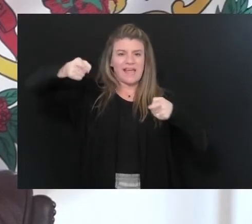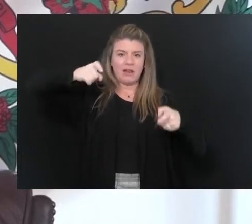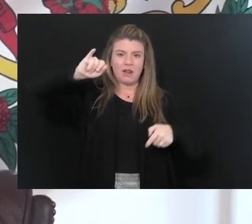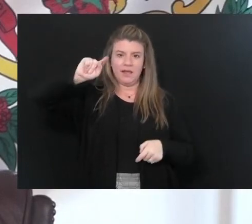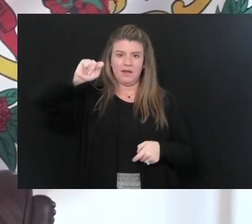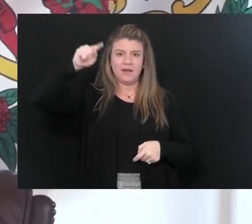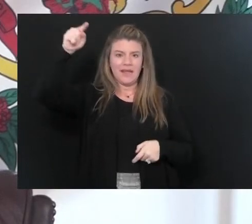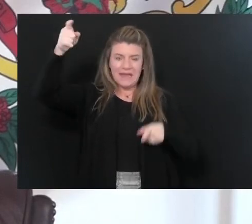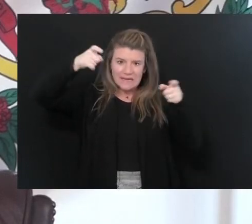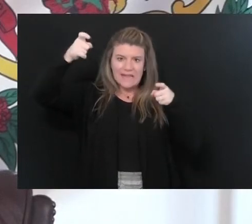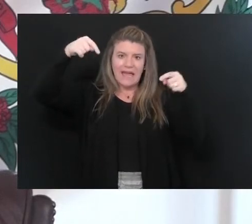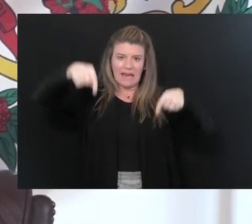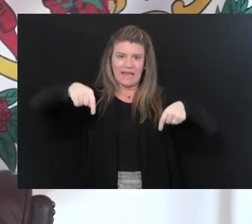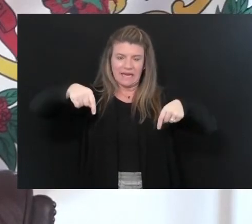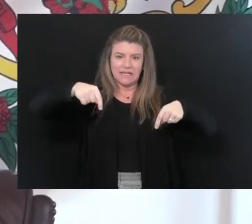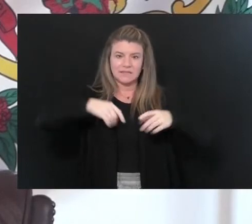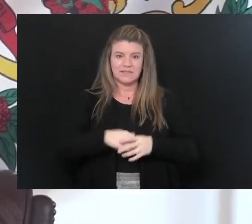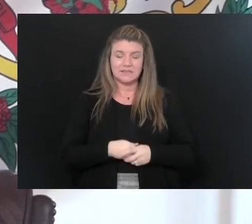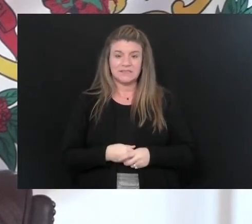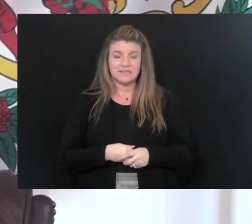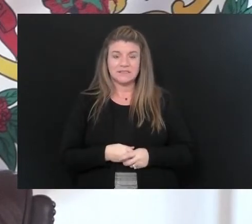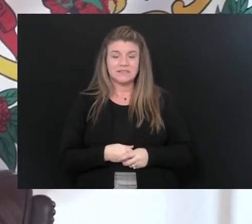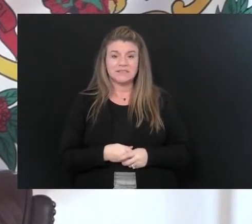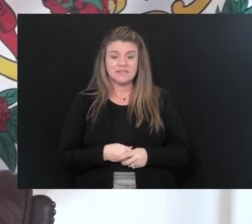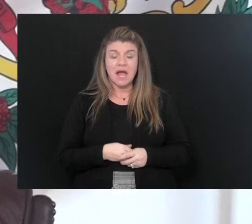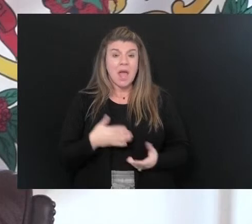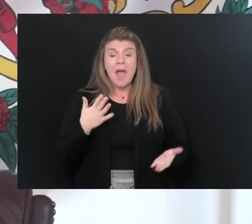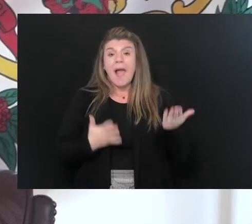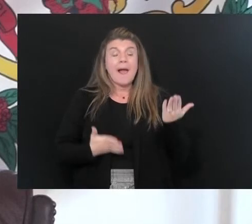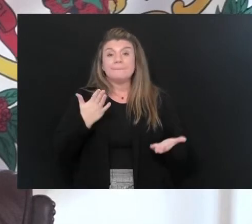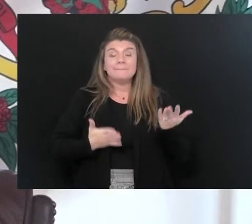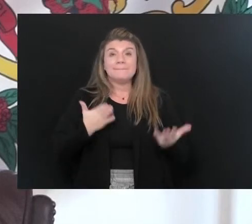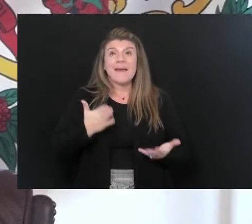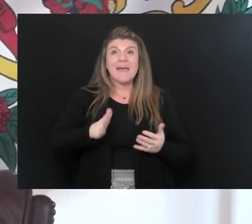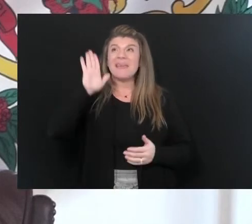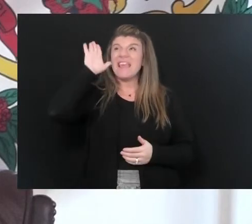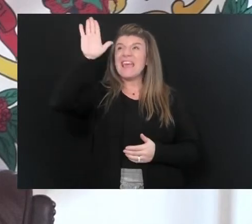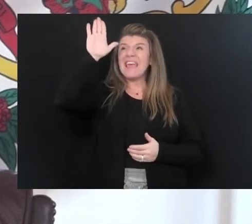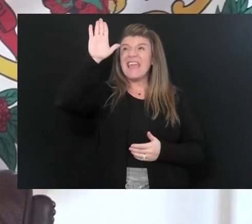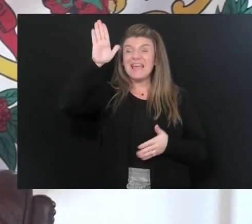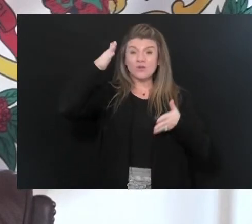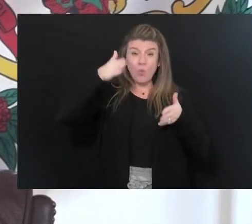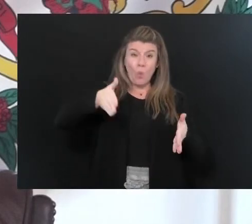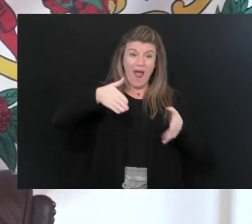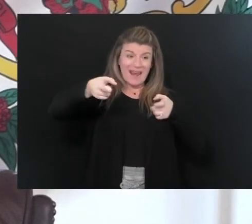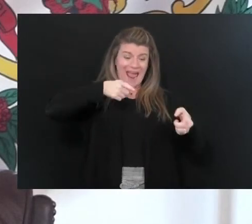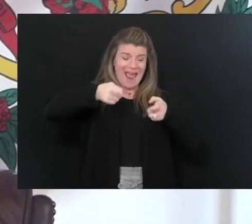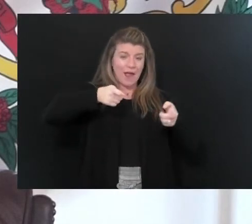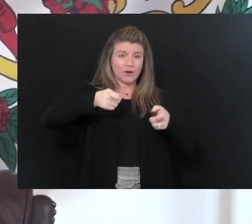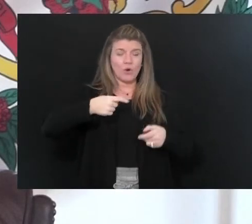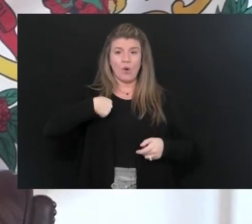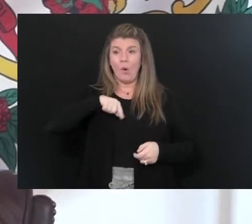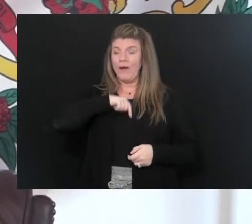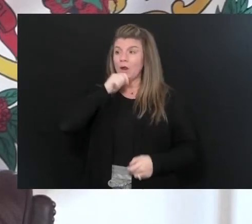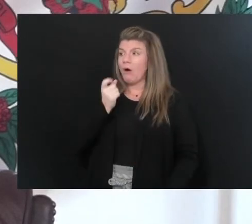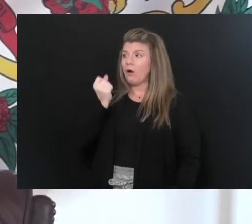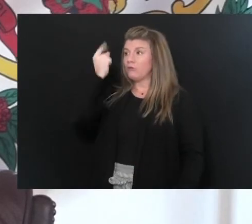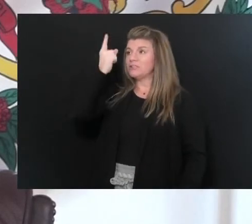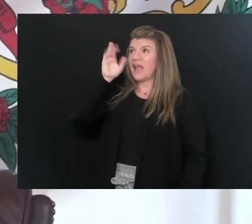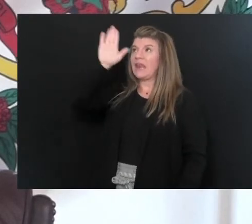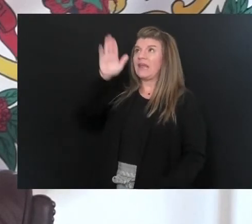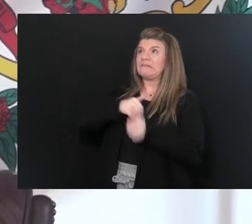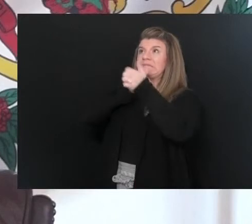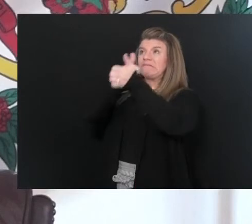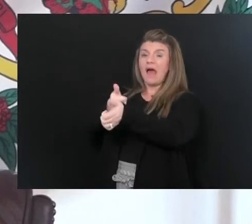it. Maybe He's not handling it on our timetable, but it never works that way.